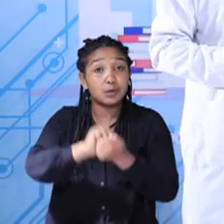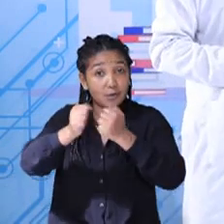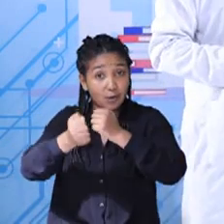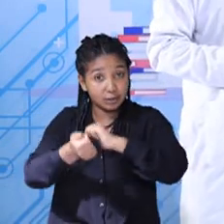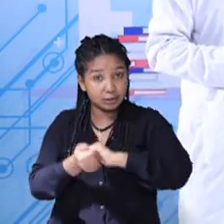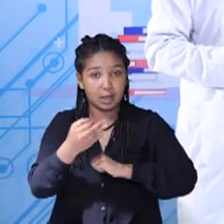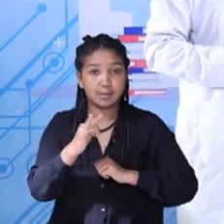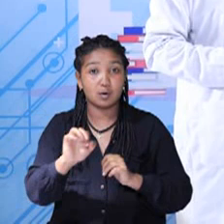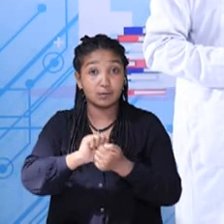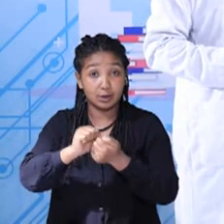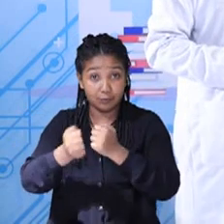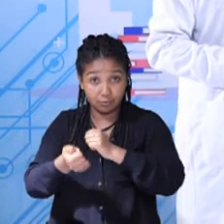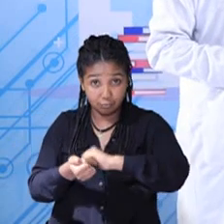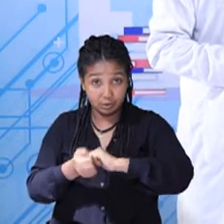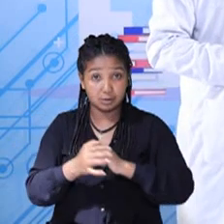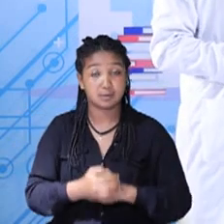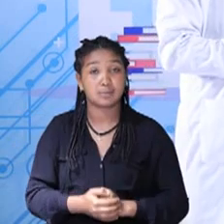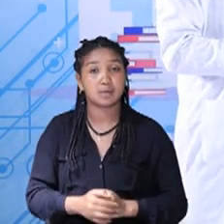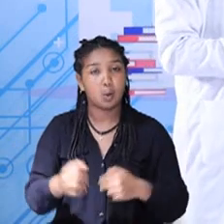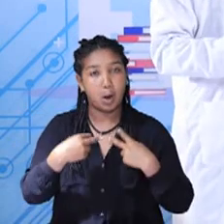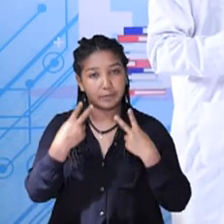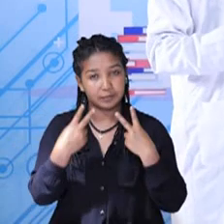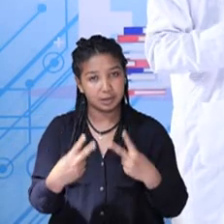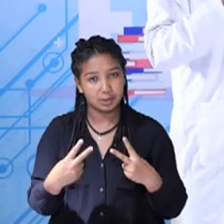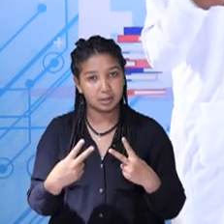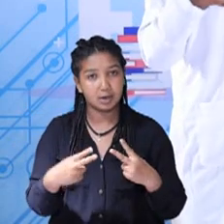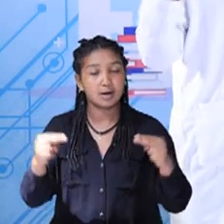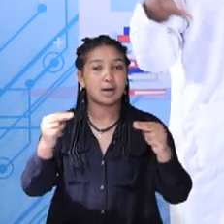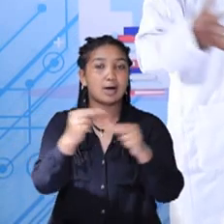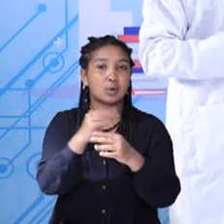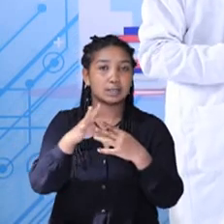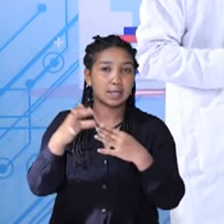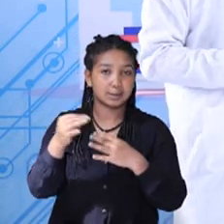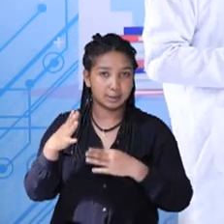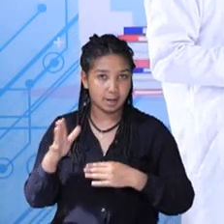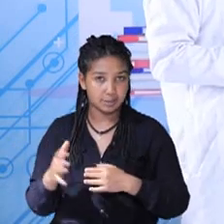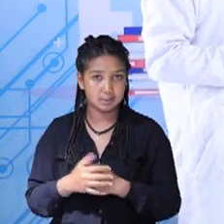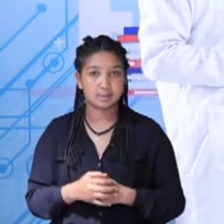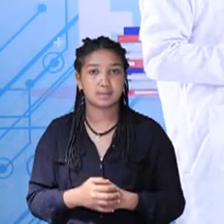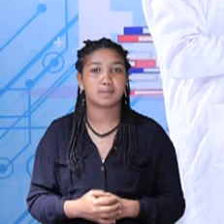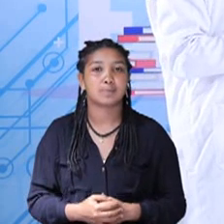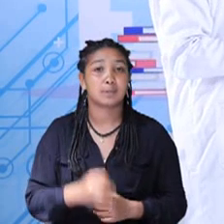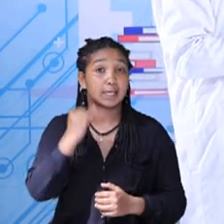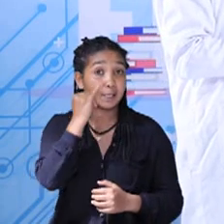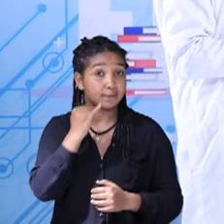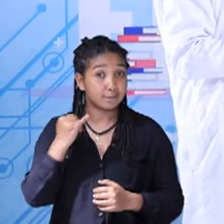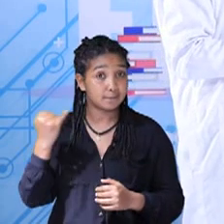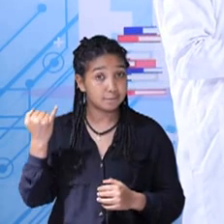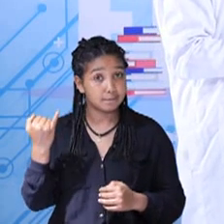evolution, types of evolution. We have seen natural selection types.